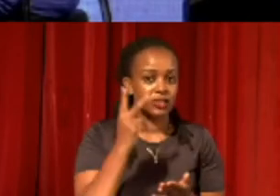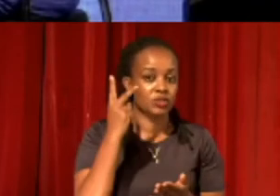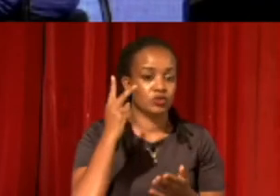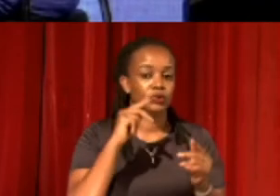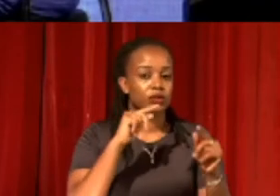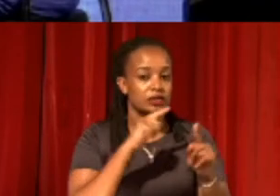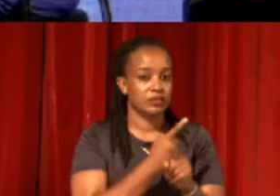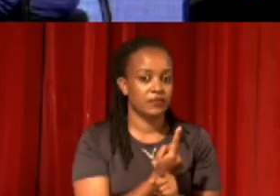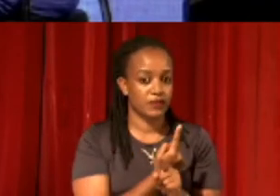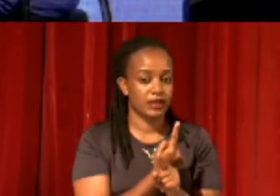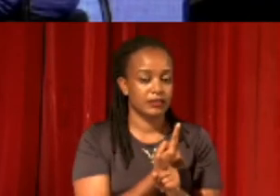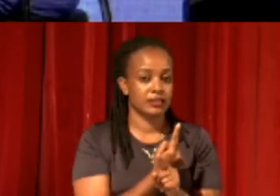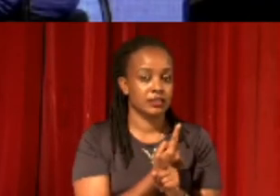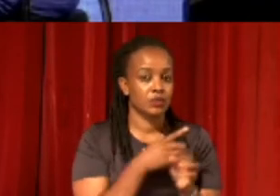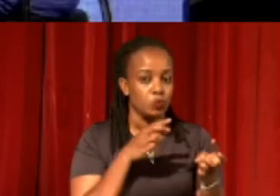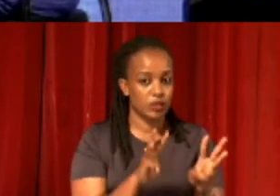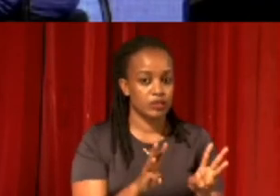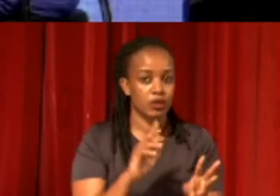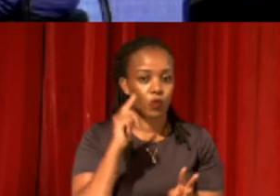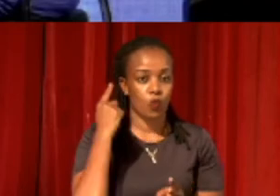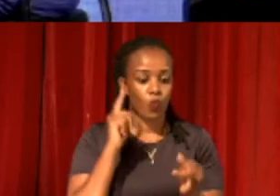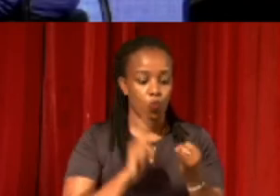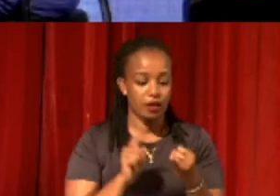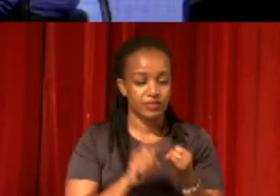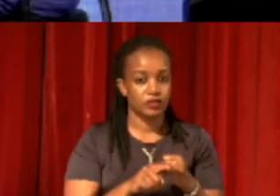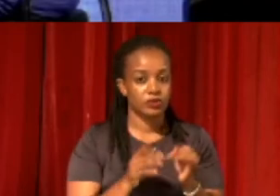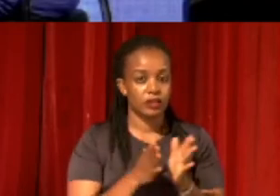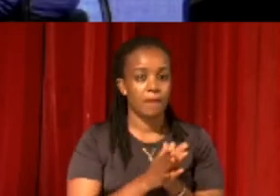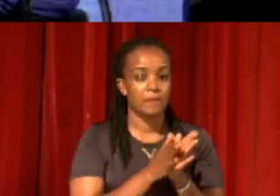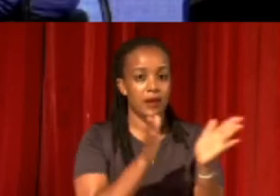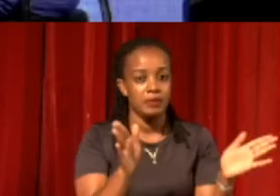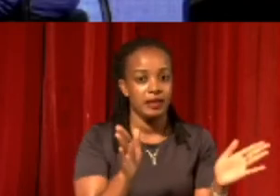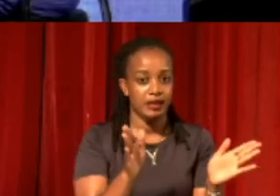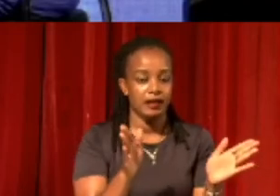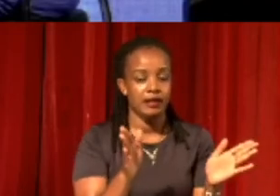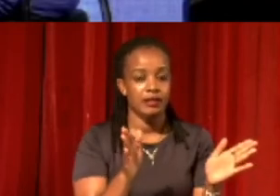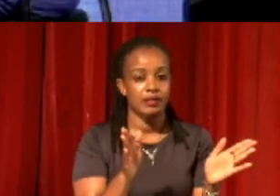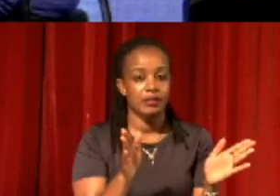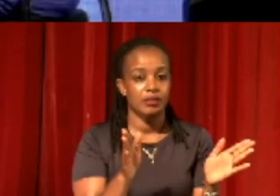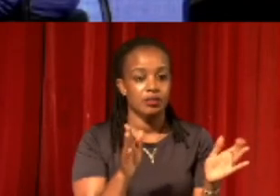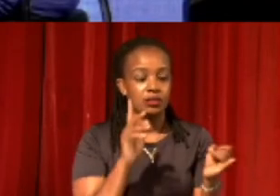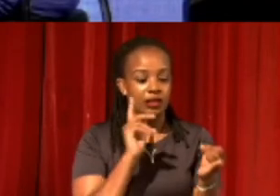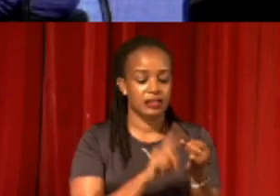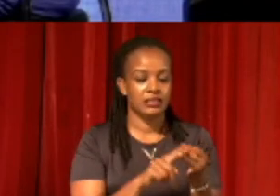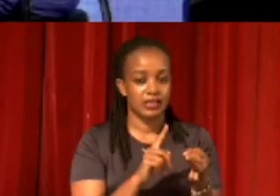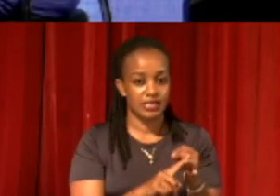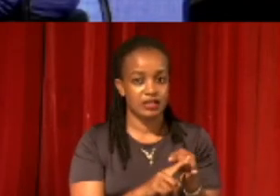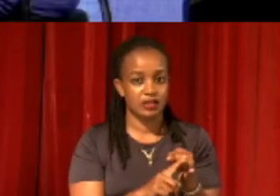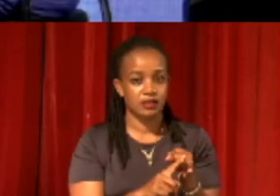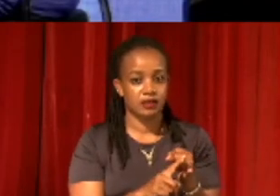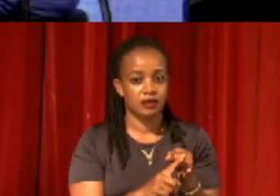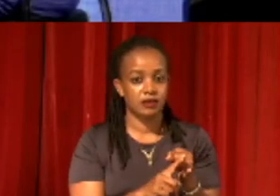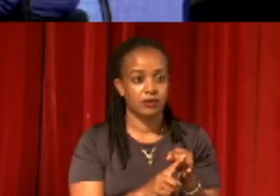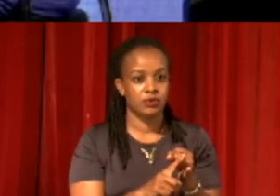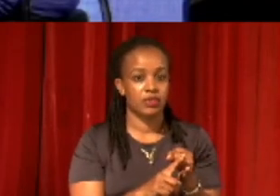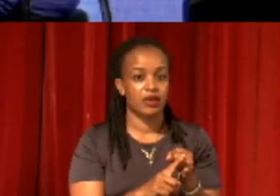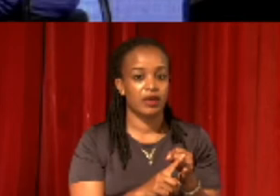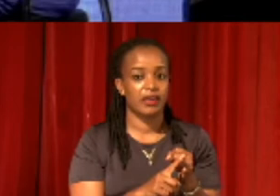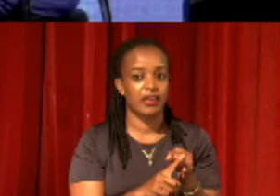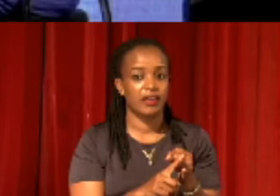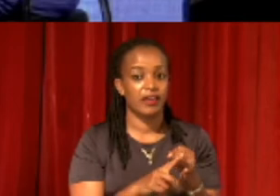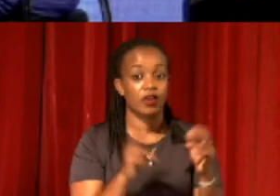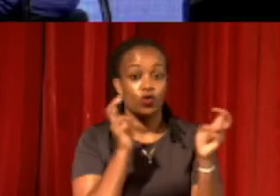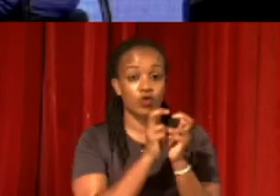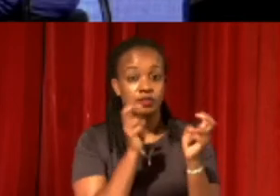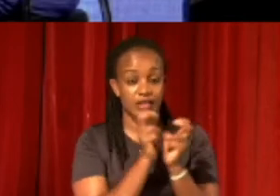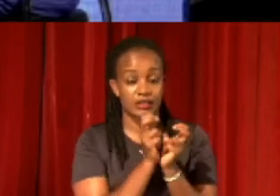out to a public, so that everyone can see the call out. Mm. We'll also send the call out to our networks. Okay. We